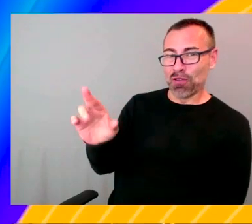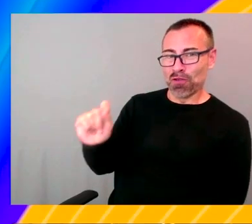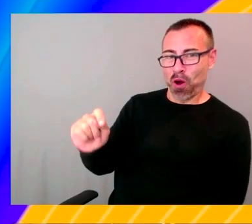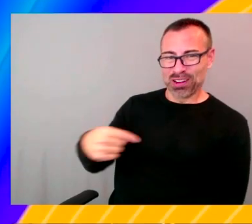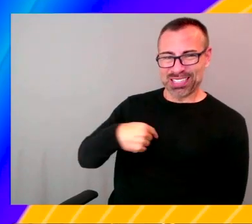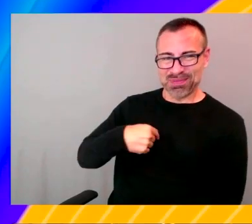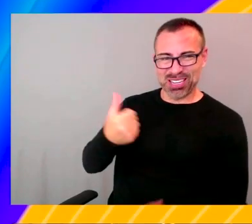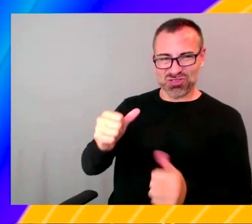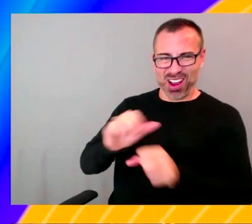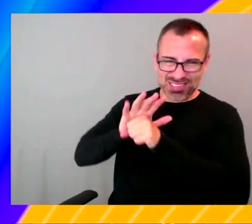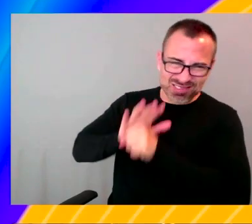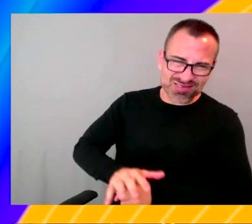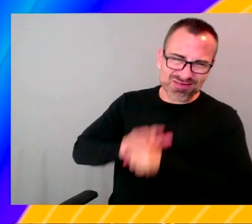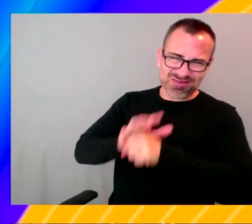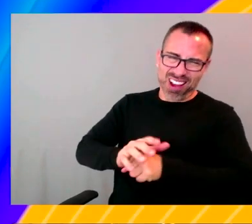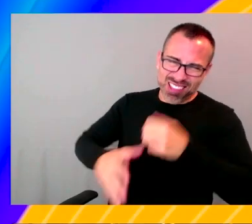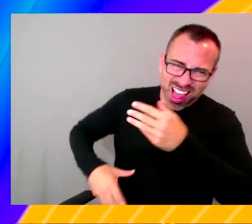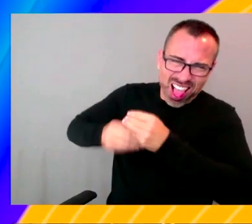Yeah.